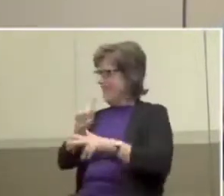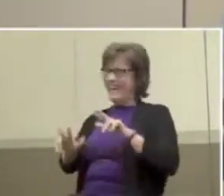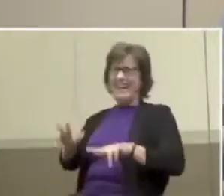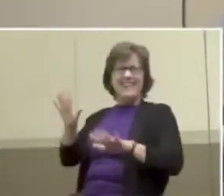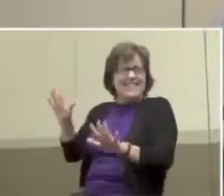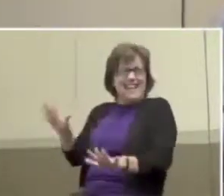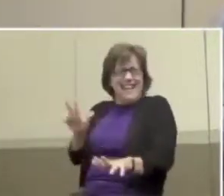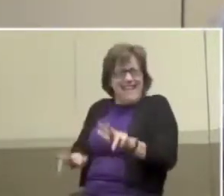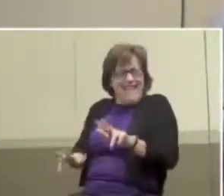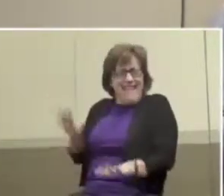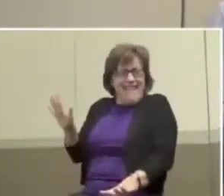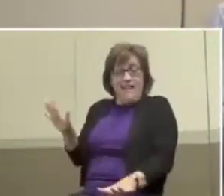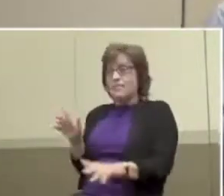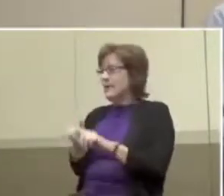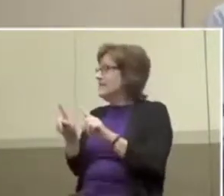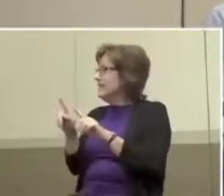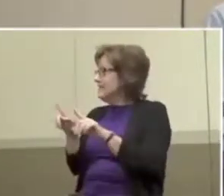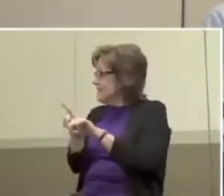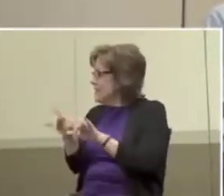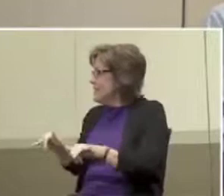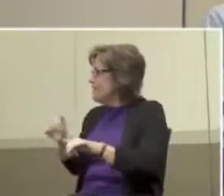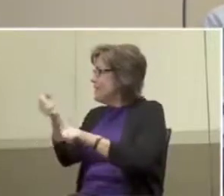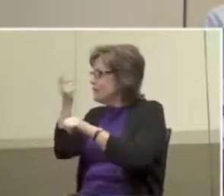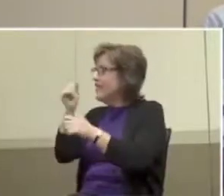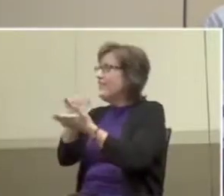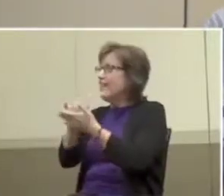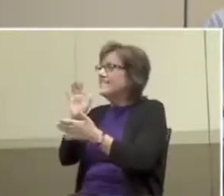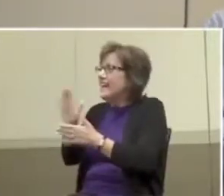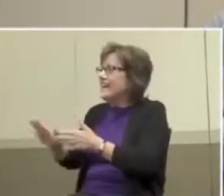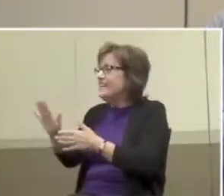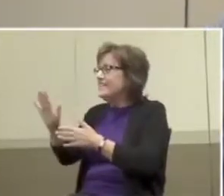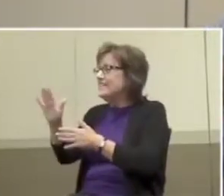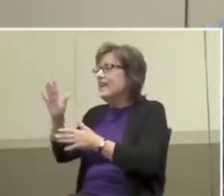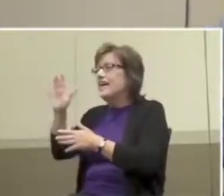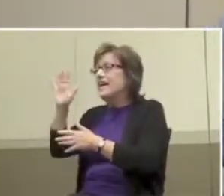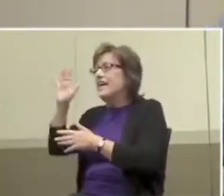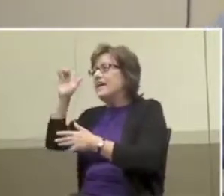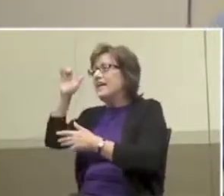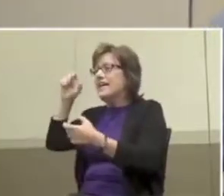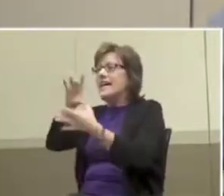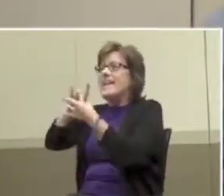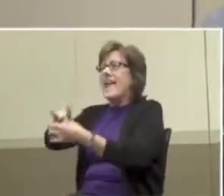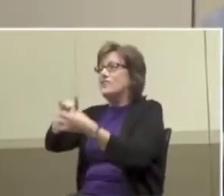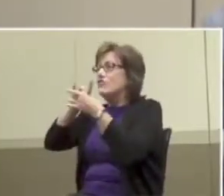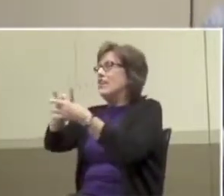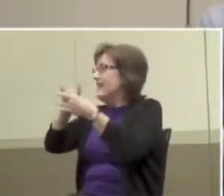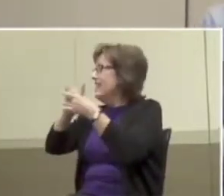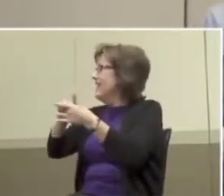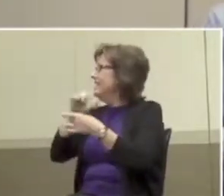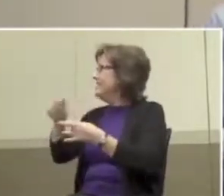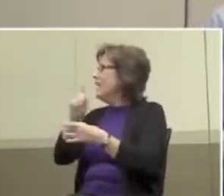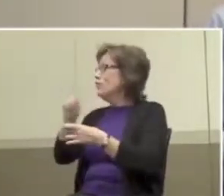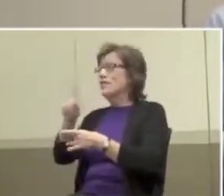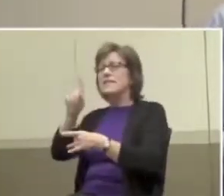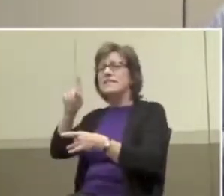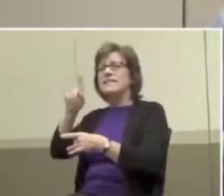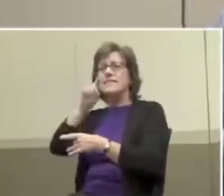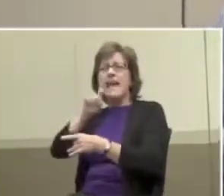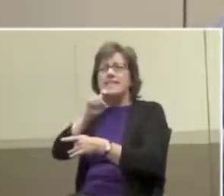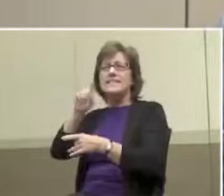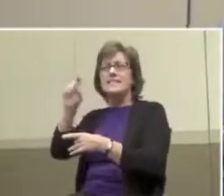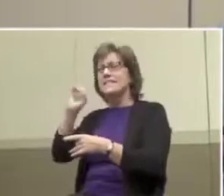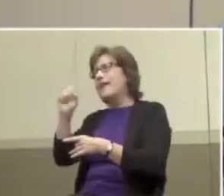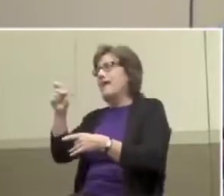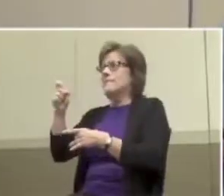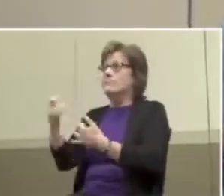at the same time, I understand that that's just his connection. It's not sex play for him, and I don't know where he got it. I imagine that the